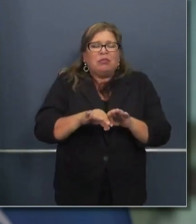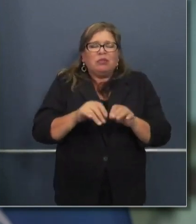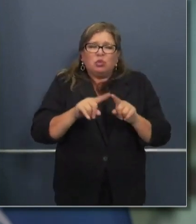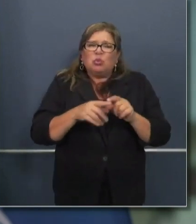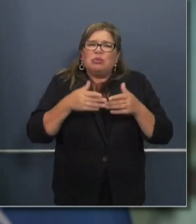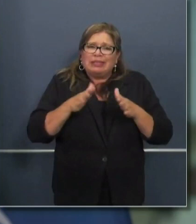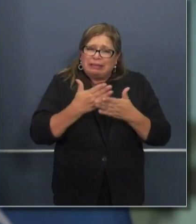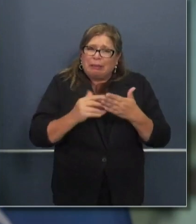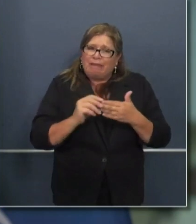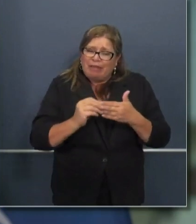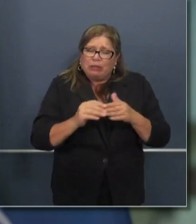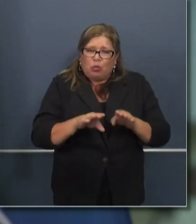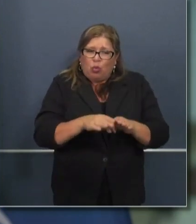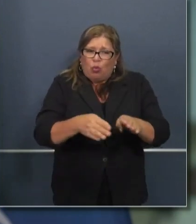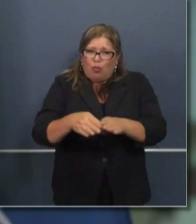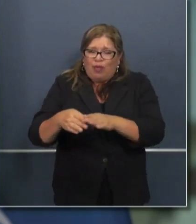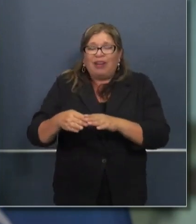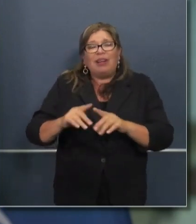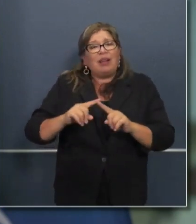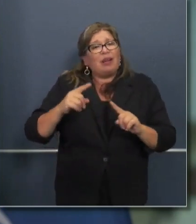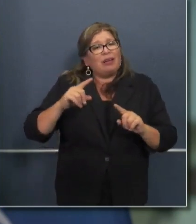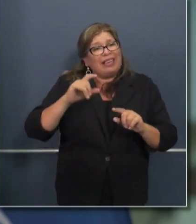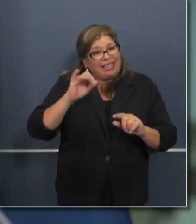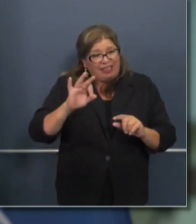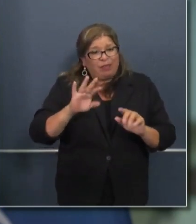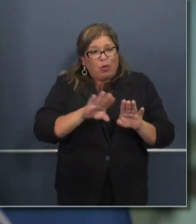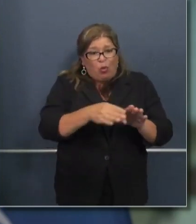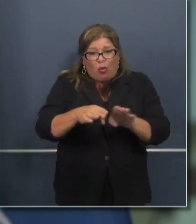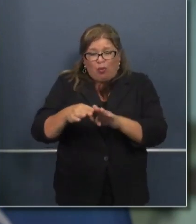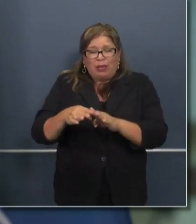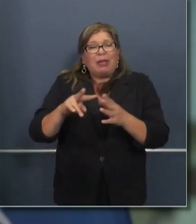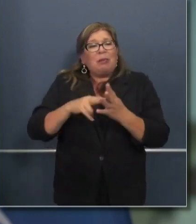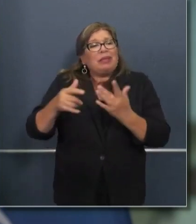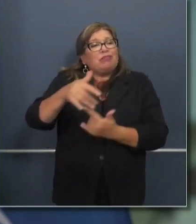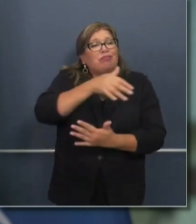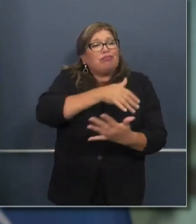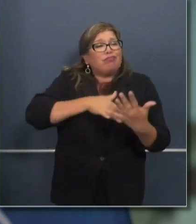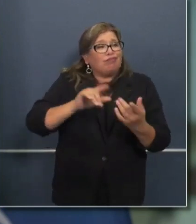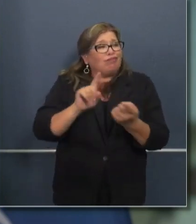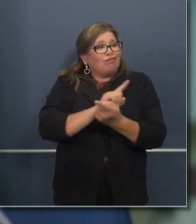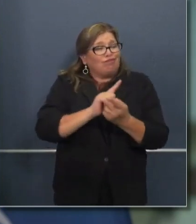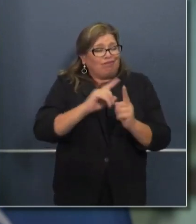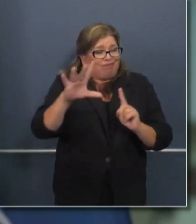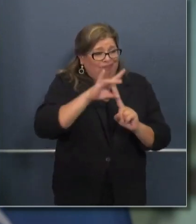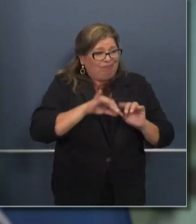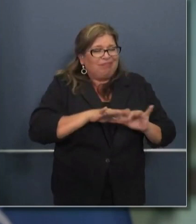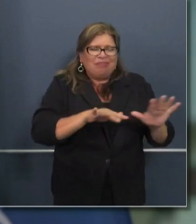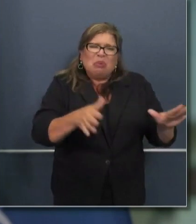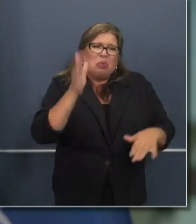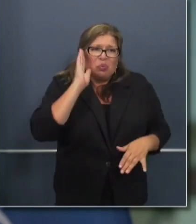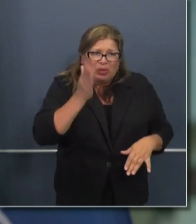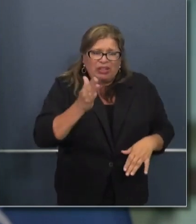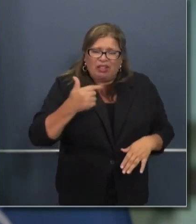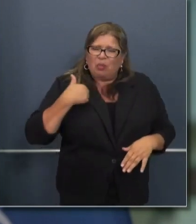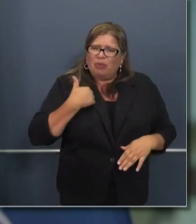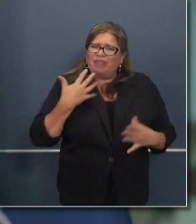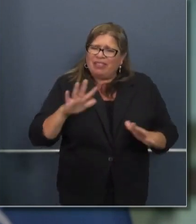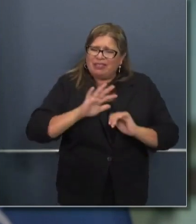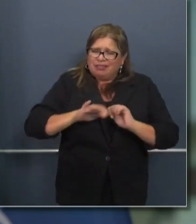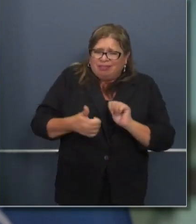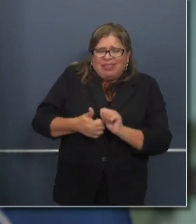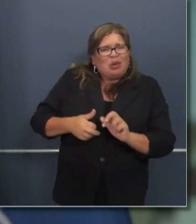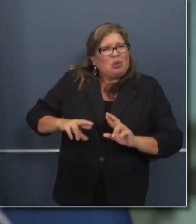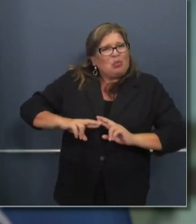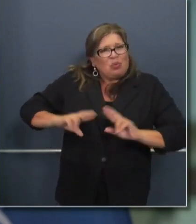with you today in multiple days. The reason we are procuring hundreds of millions of masks is in anticipation of being even